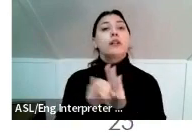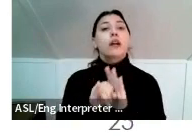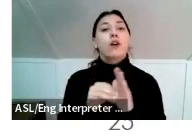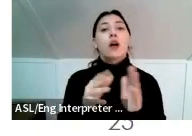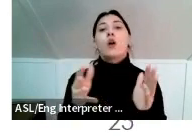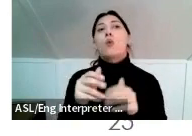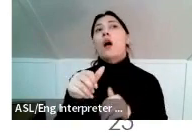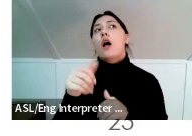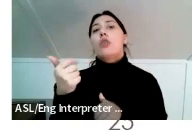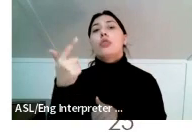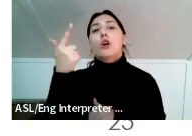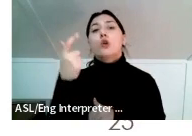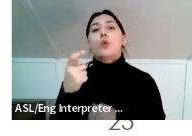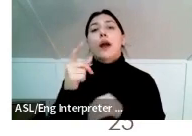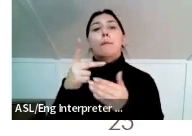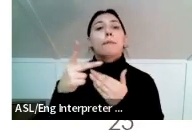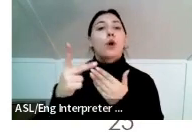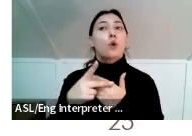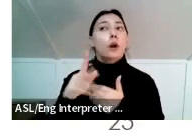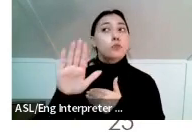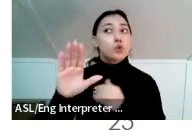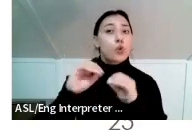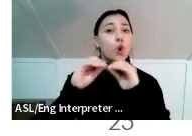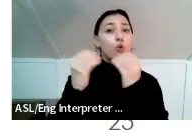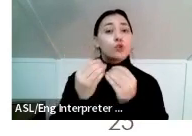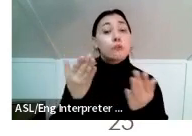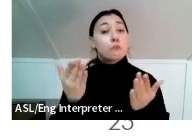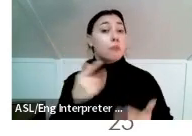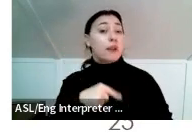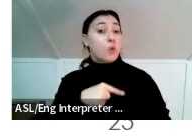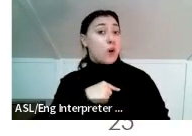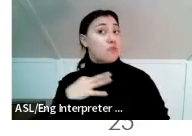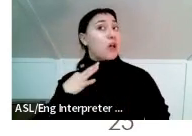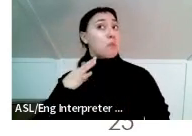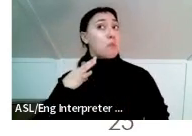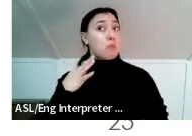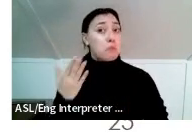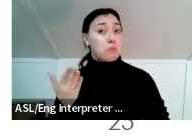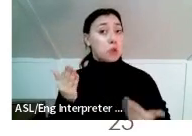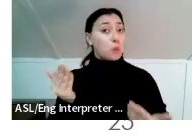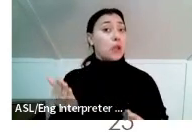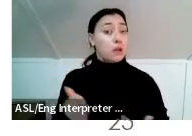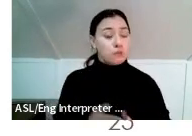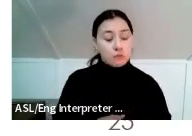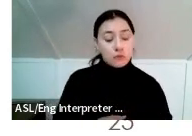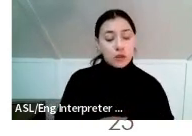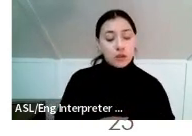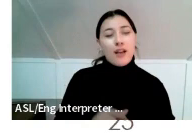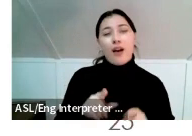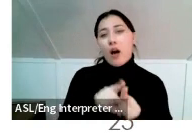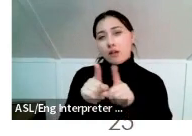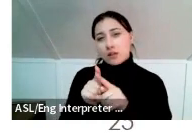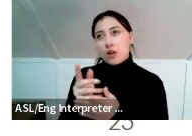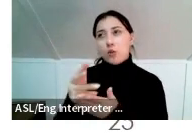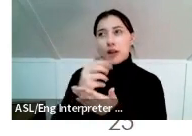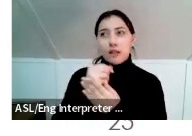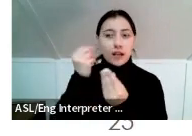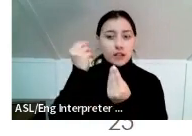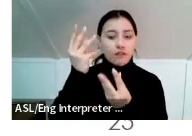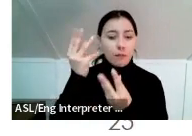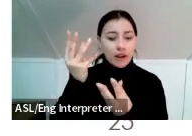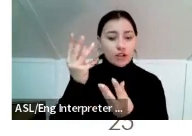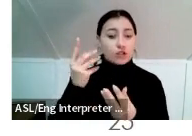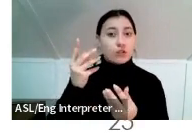grant programs your organization might be eligible for. We're also collecting this information so that we